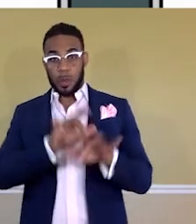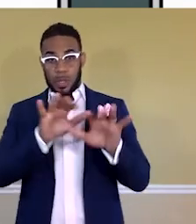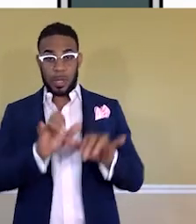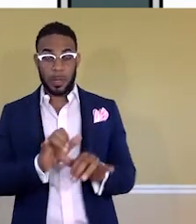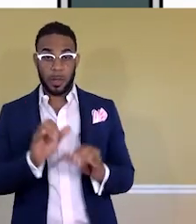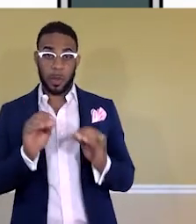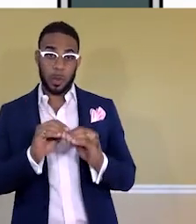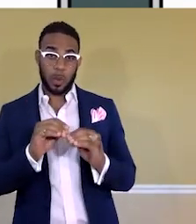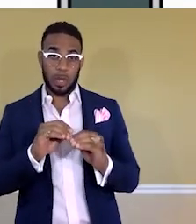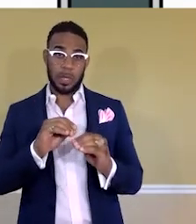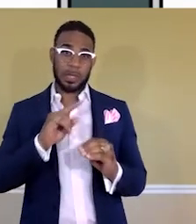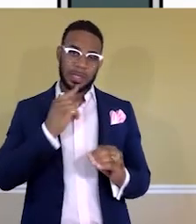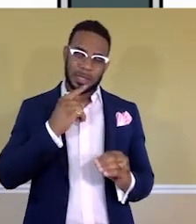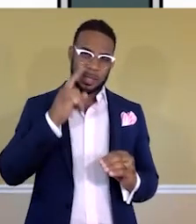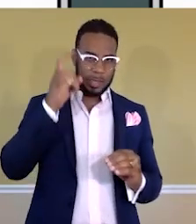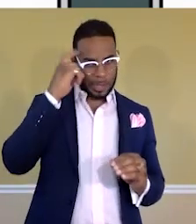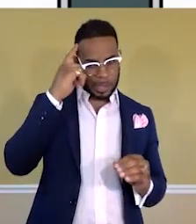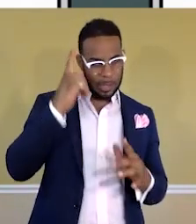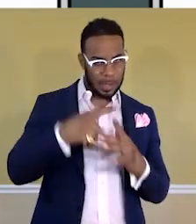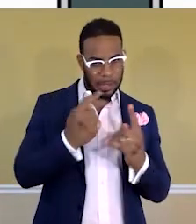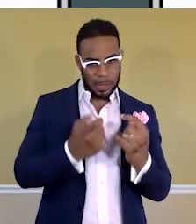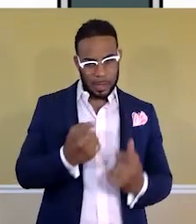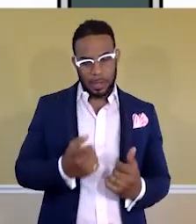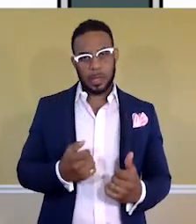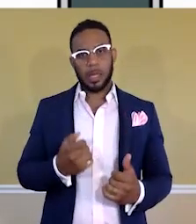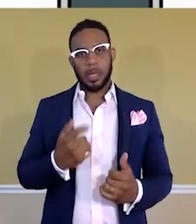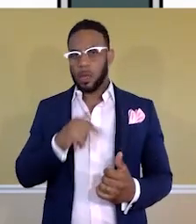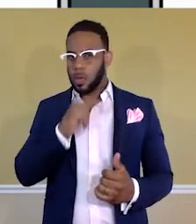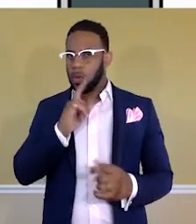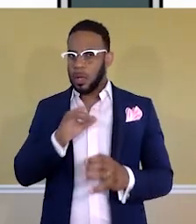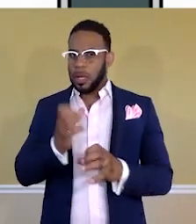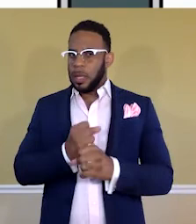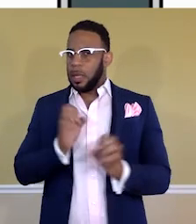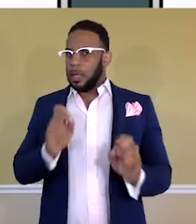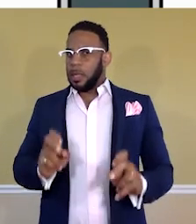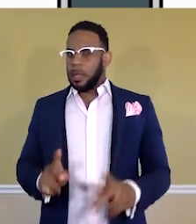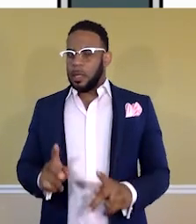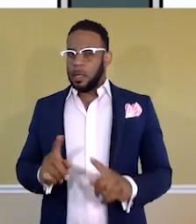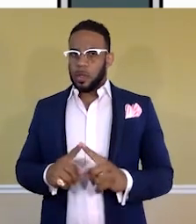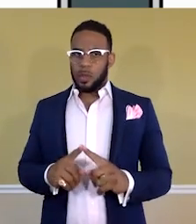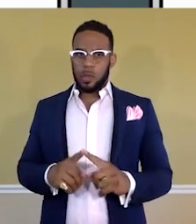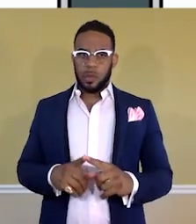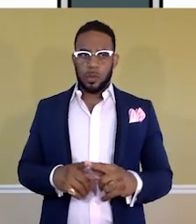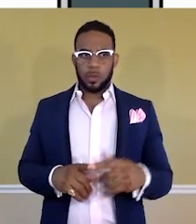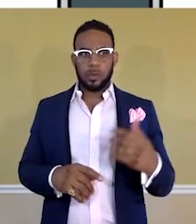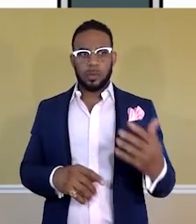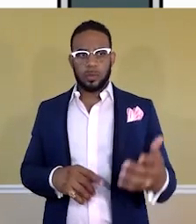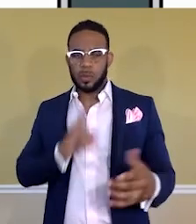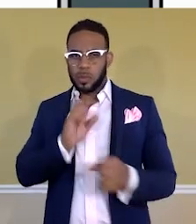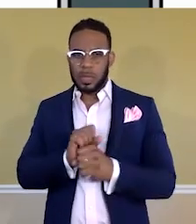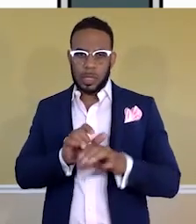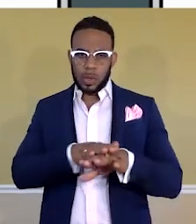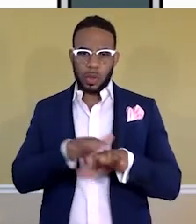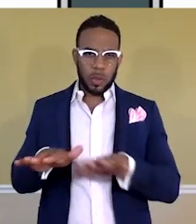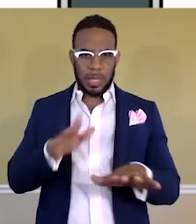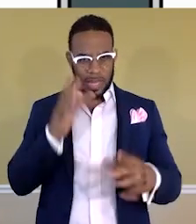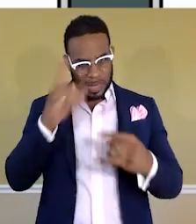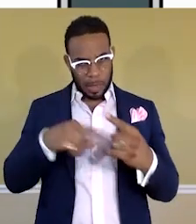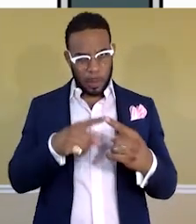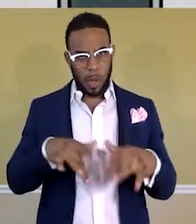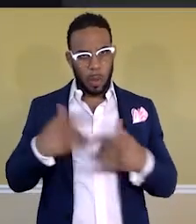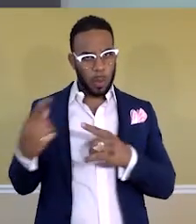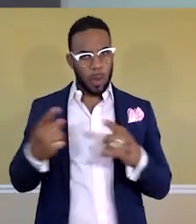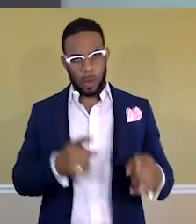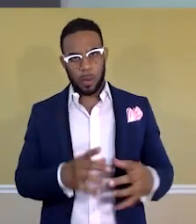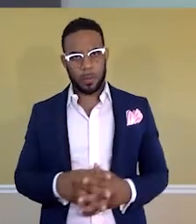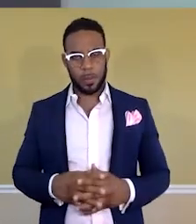is a bit more stream of conscious and a lot of deleting, so we don't really get that opportunity to really slow down and think about what's